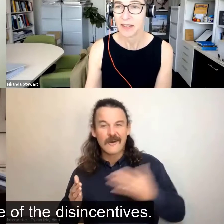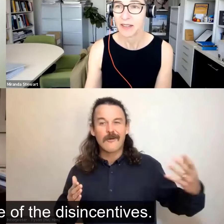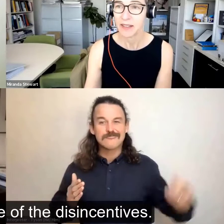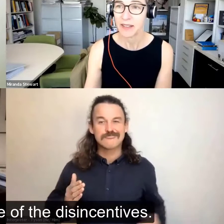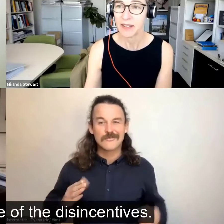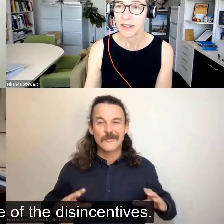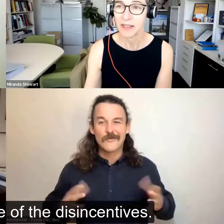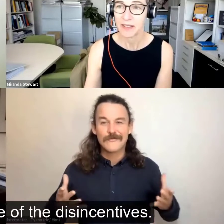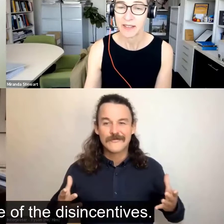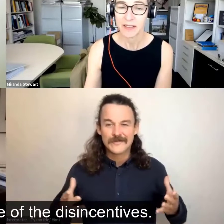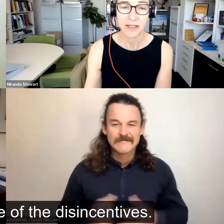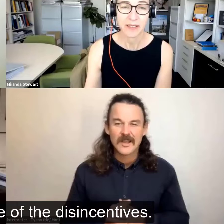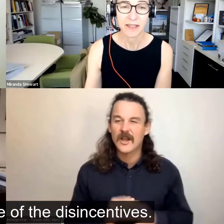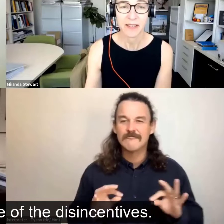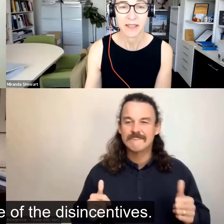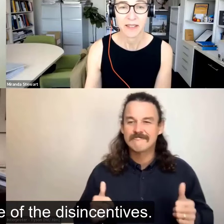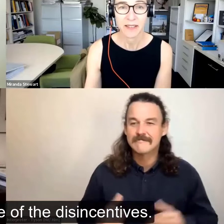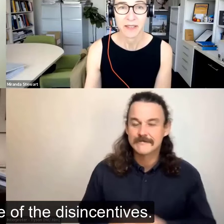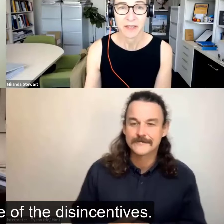You described some of the